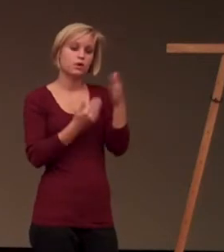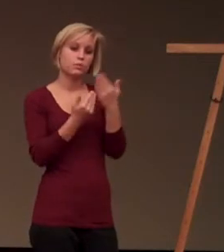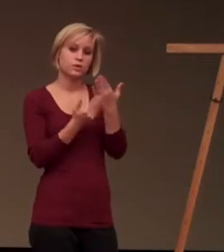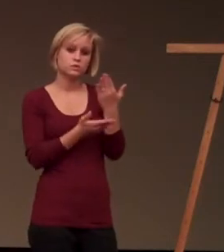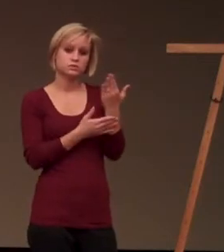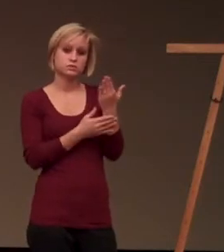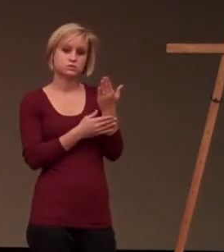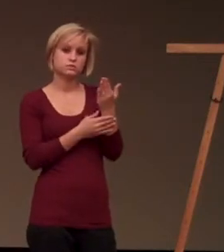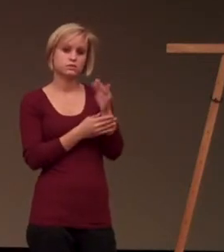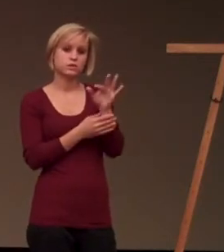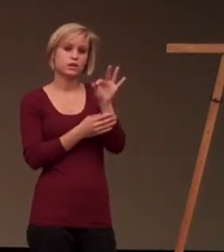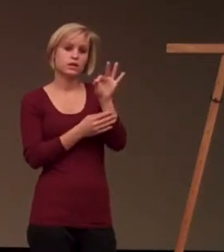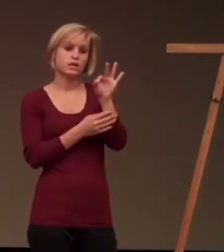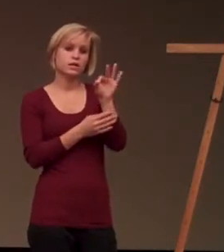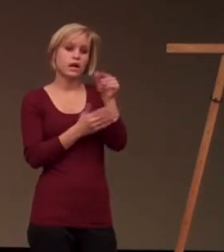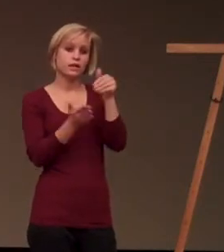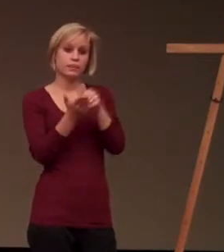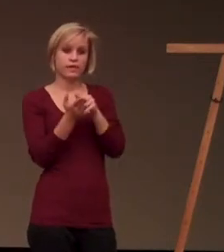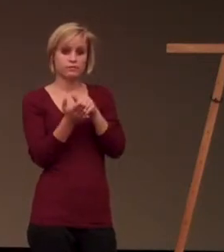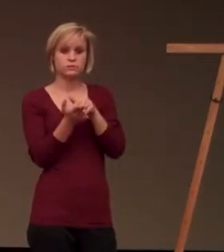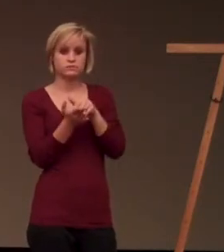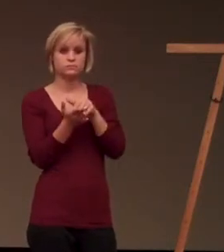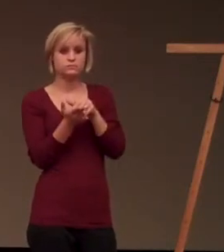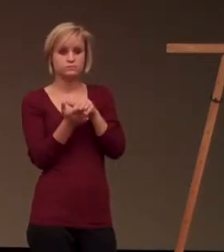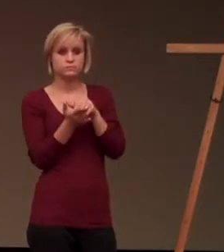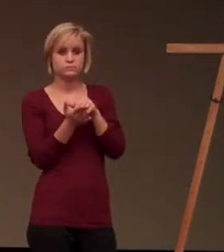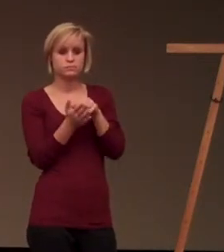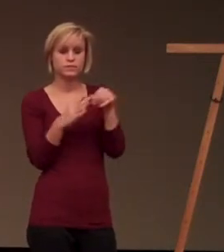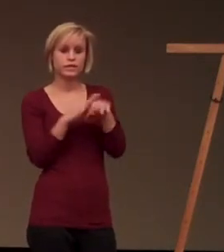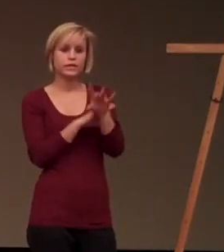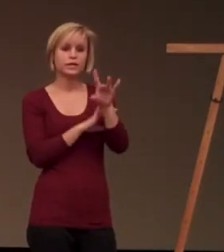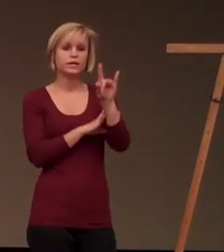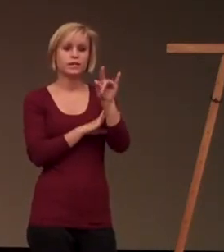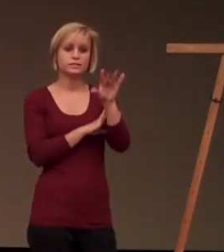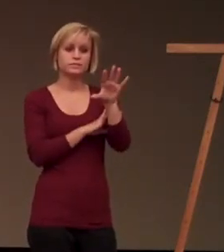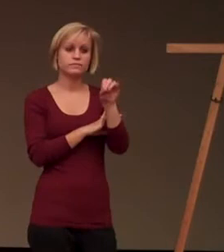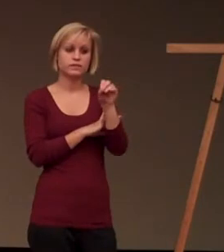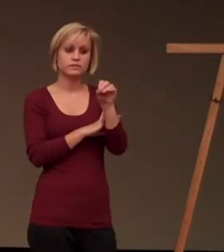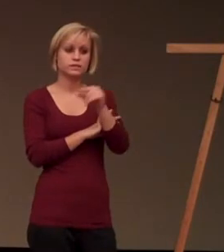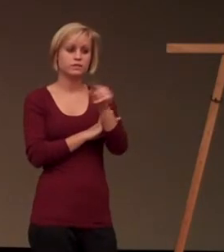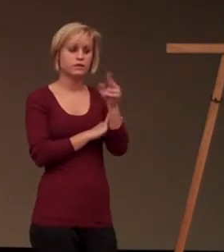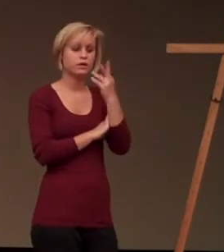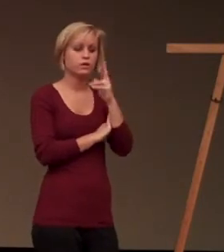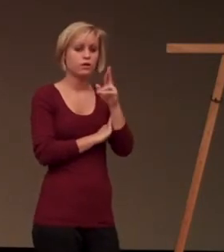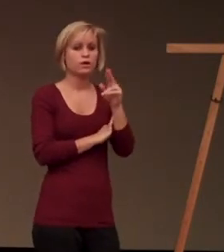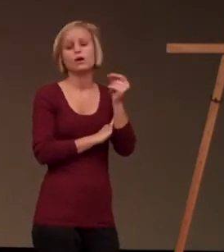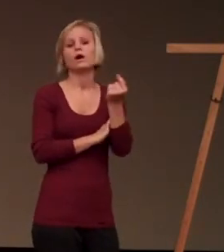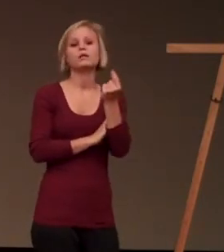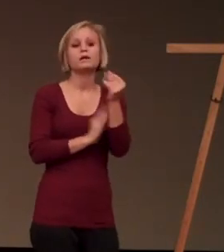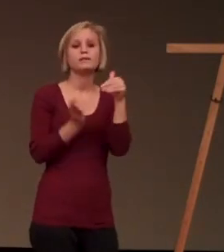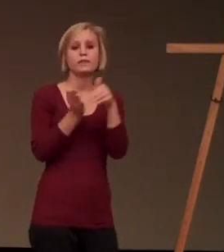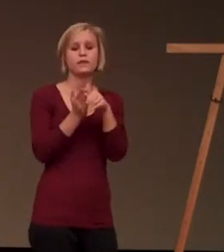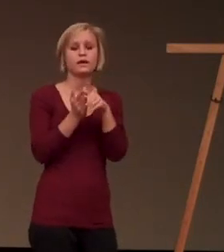almost 9,000. In 1850, there are